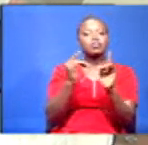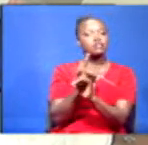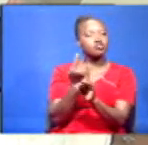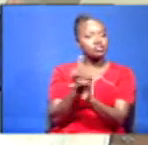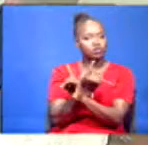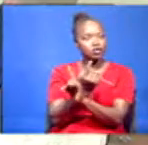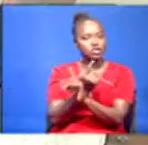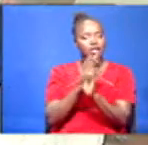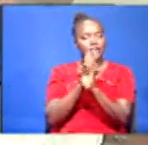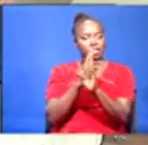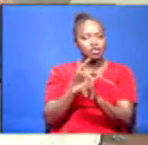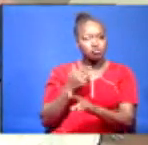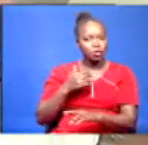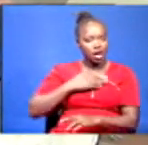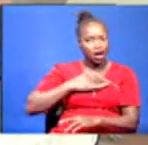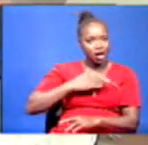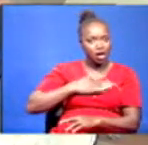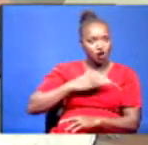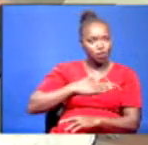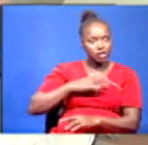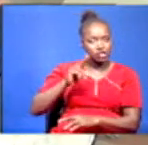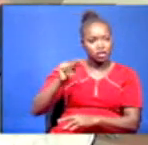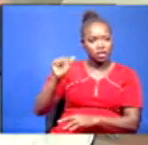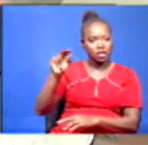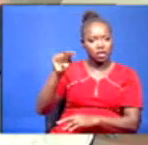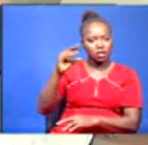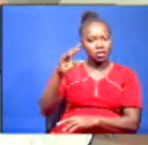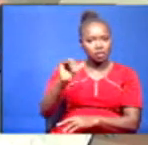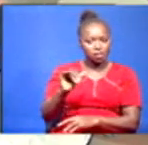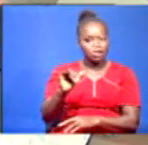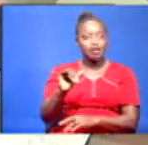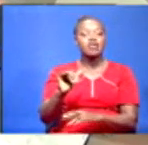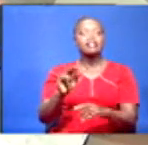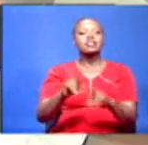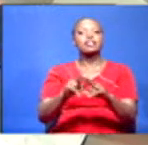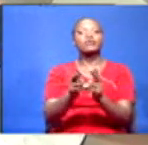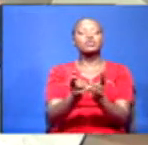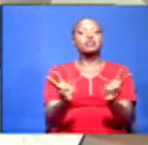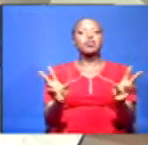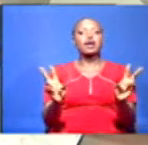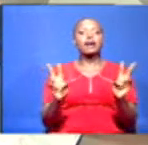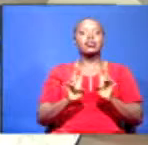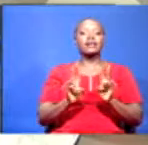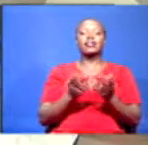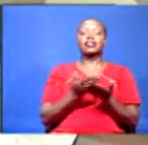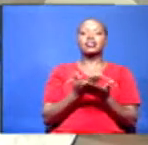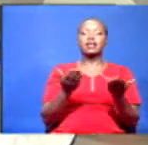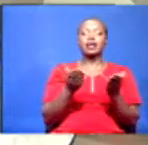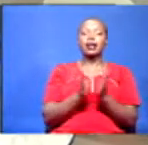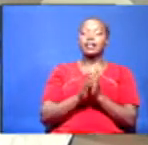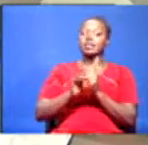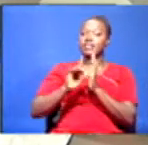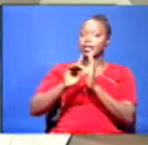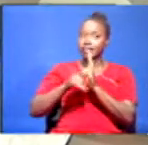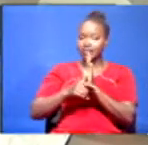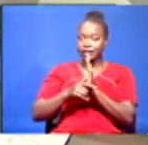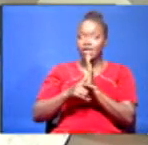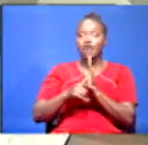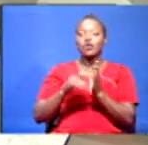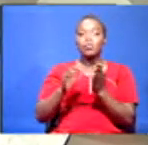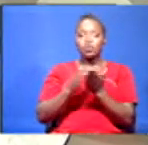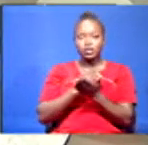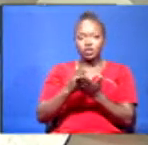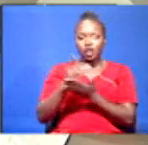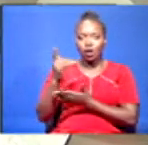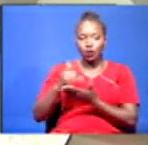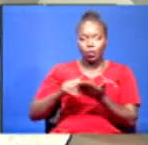Nancy Okware sat on the panel of the interviewers, and we will later on be looking at what areas were